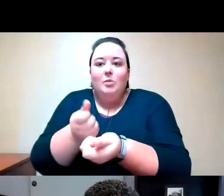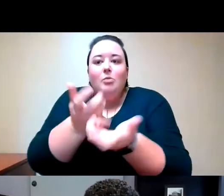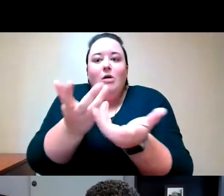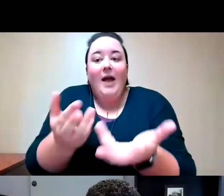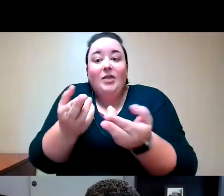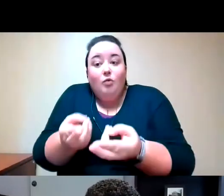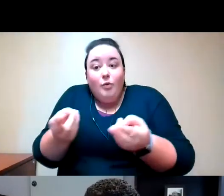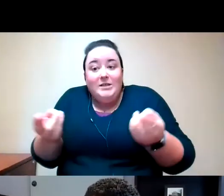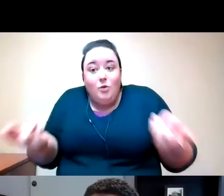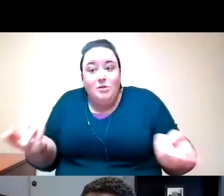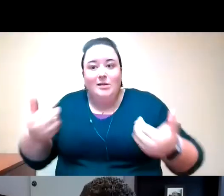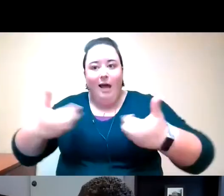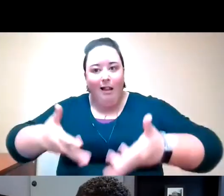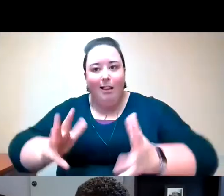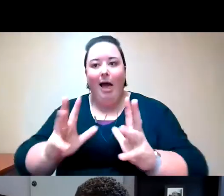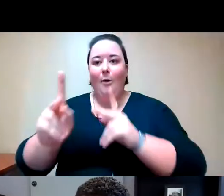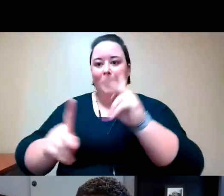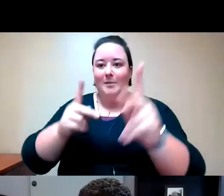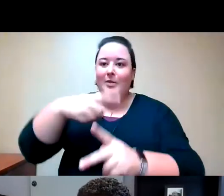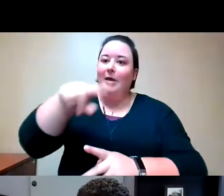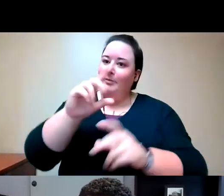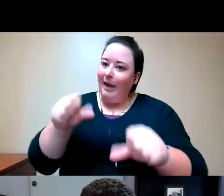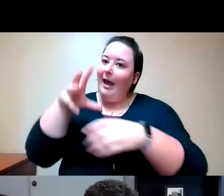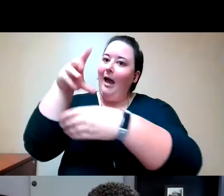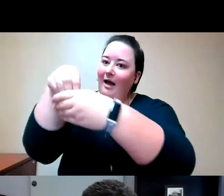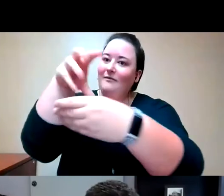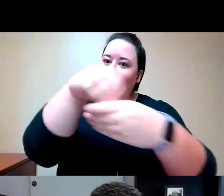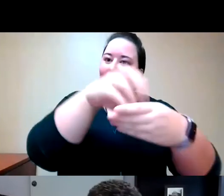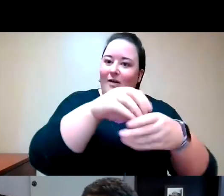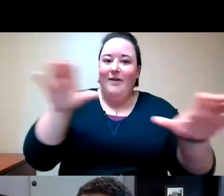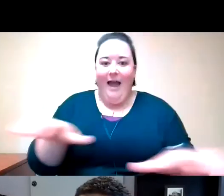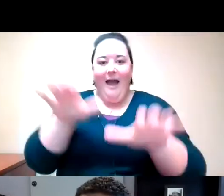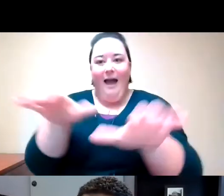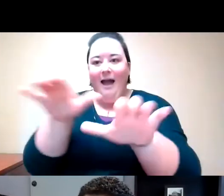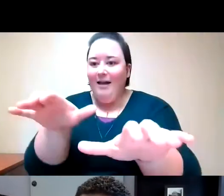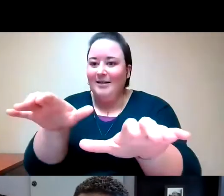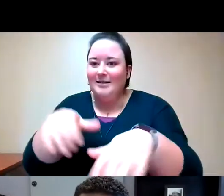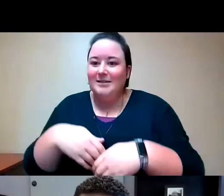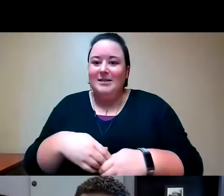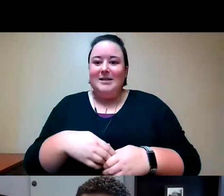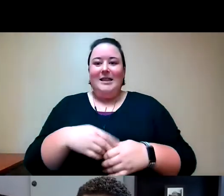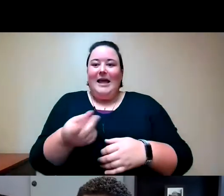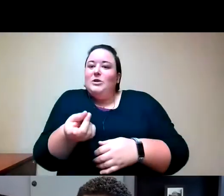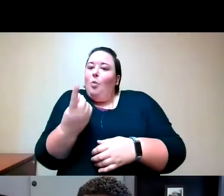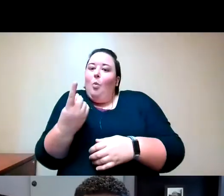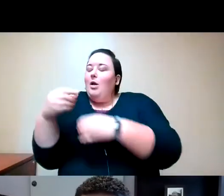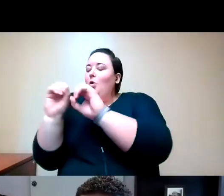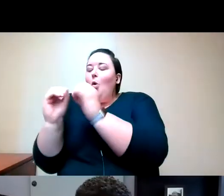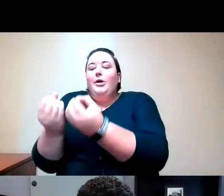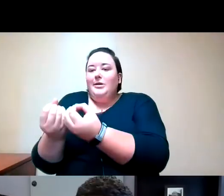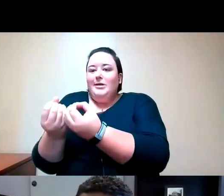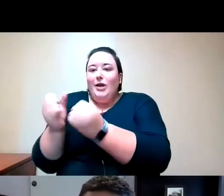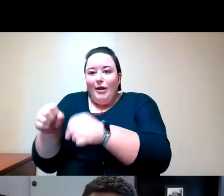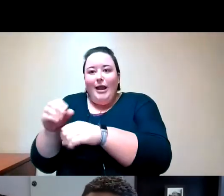be active and contributing members, that is what one organization can do to then have impact. Because too